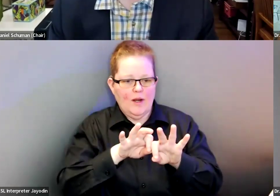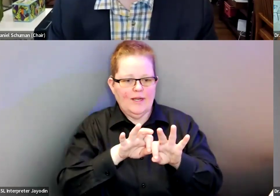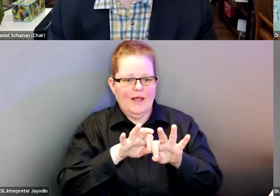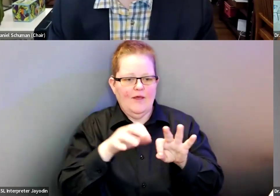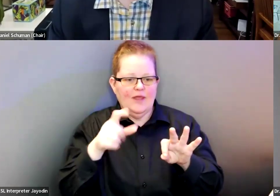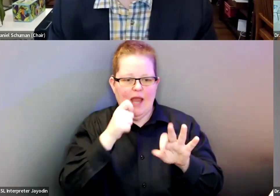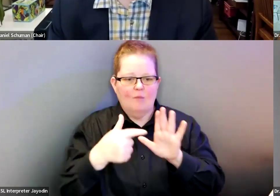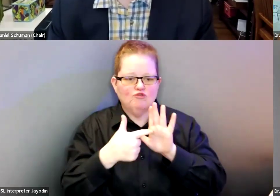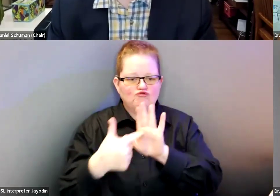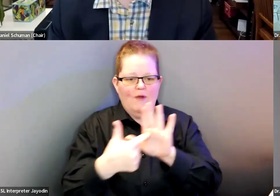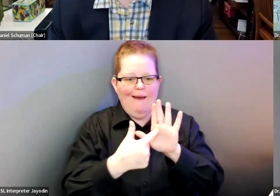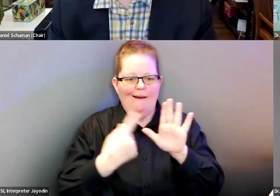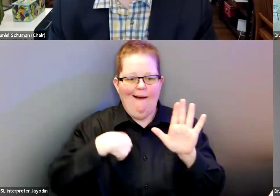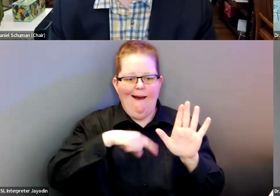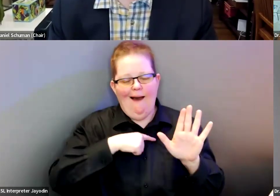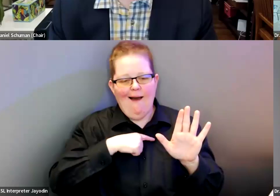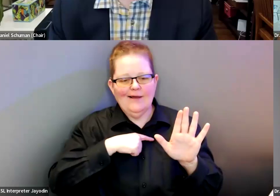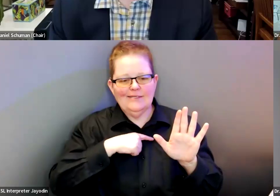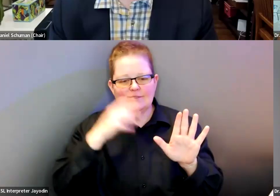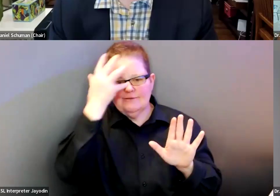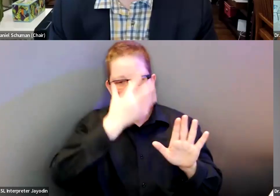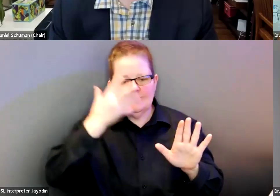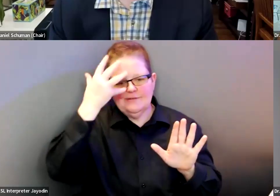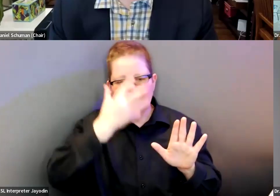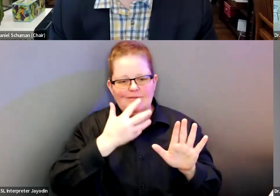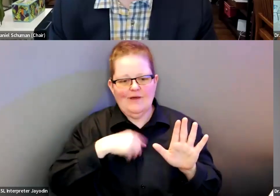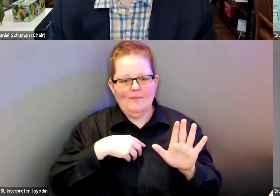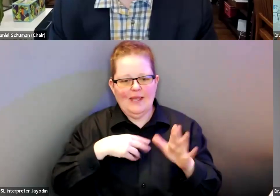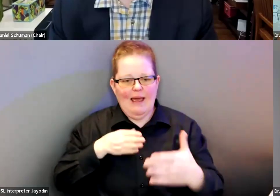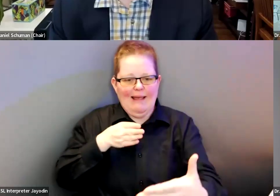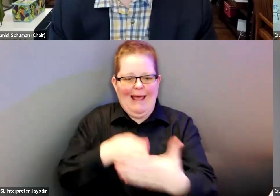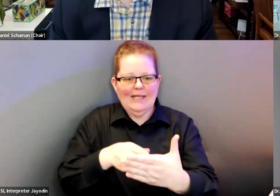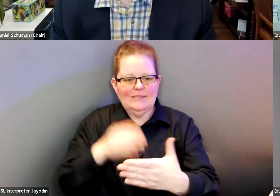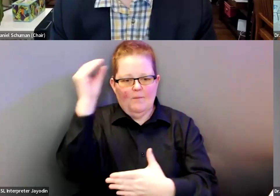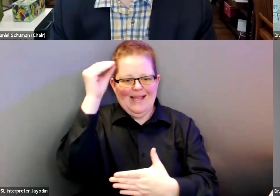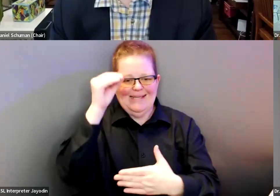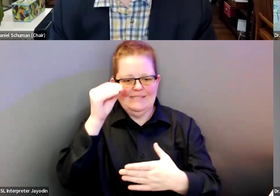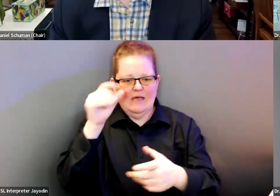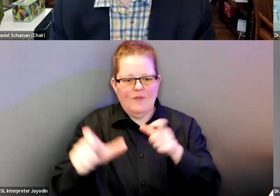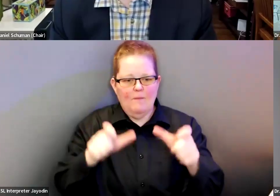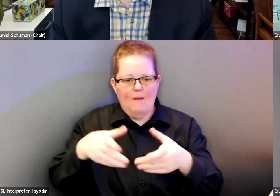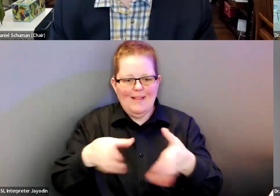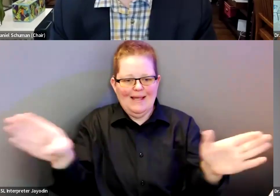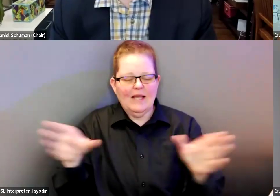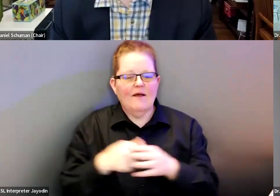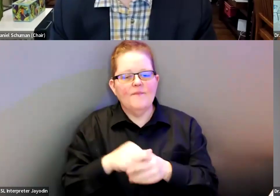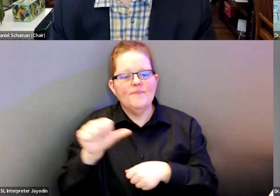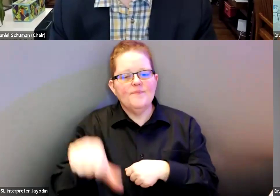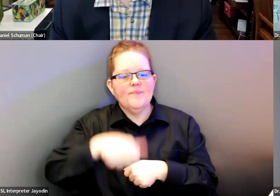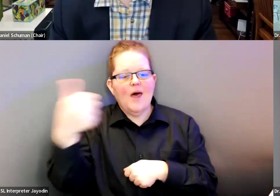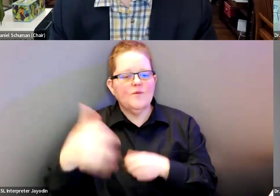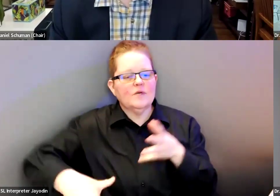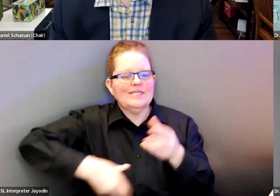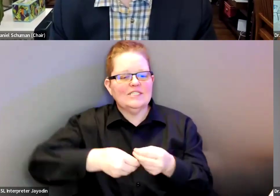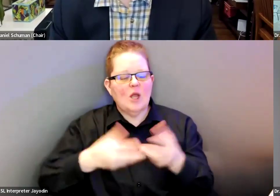as countering the opinion of the public. The only other addition that I would make to